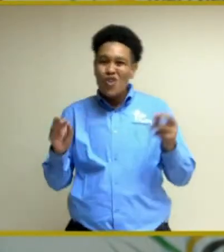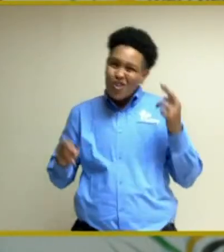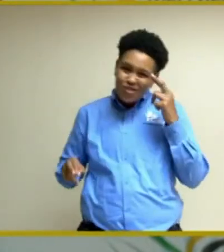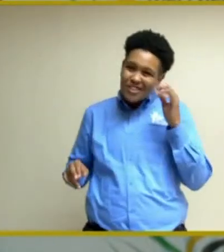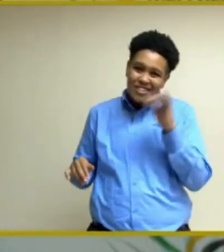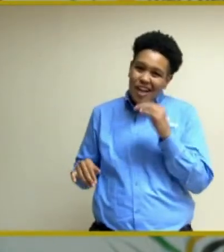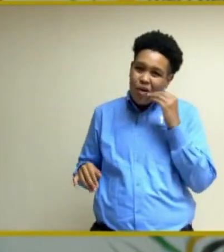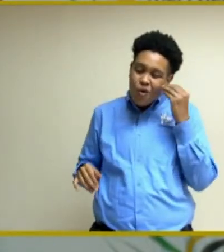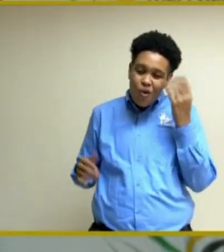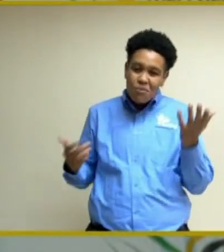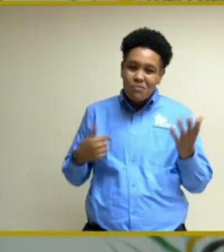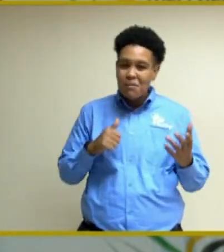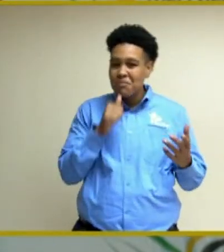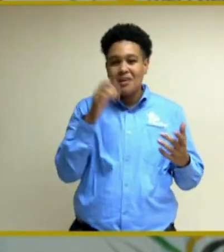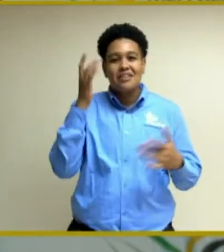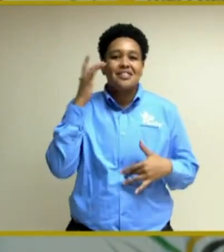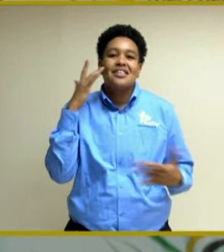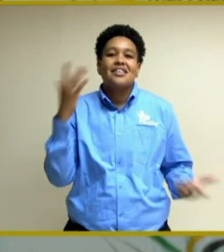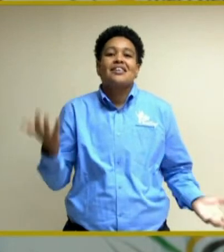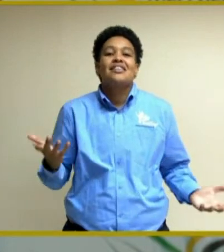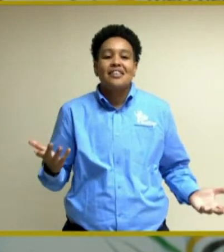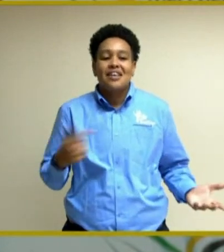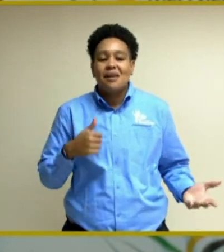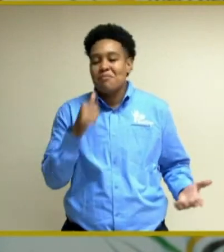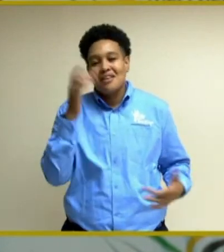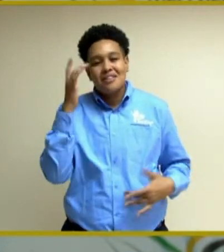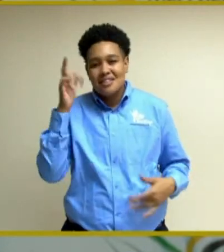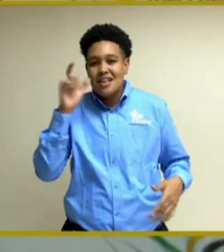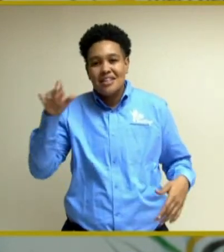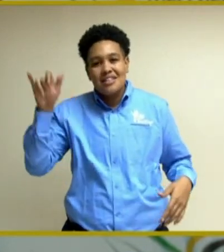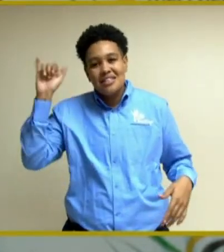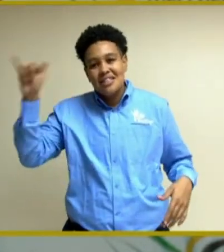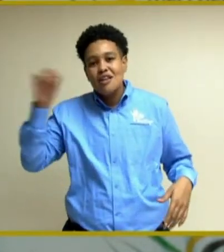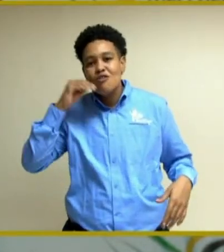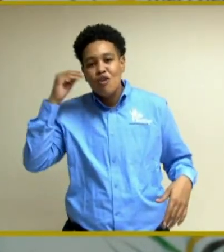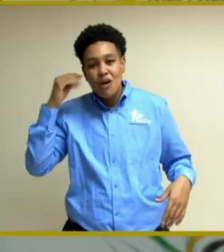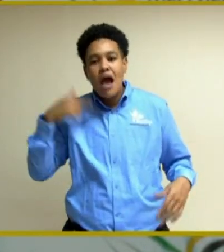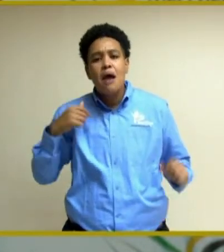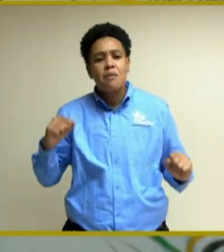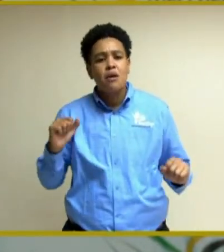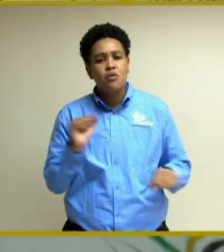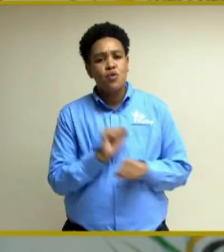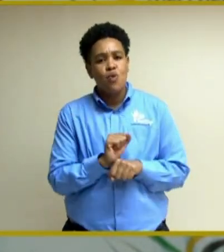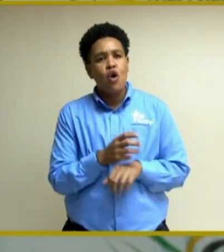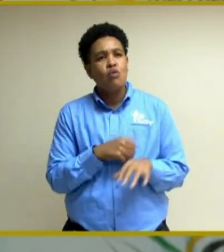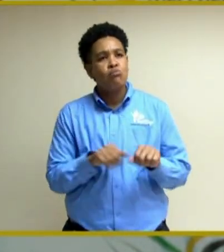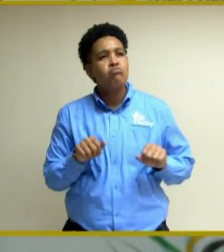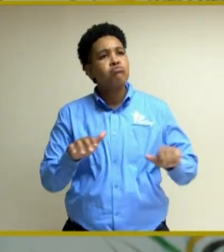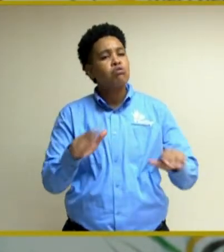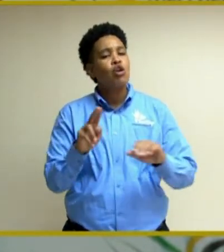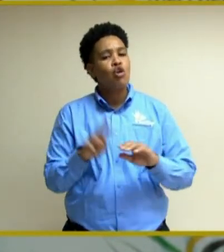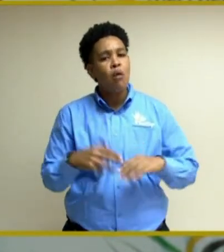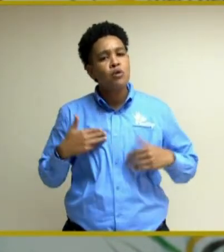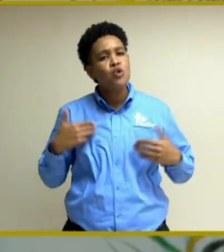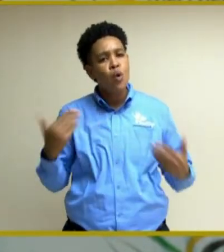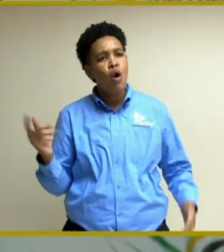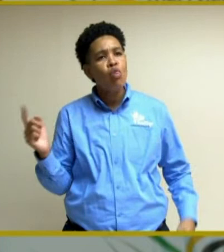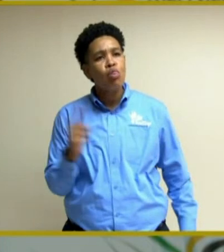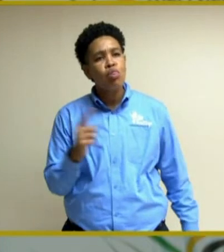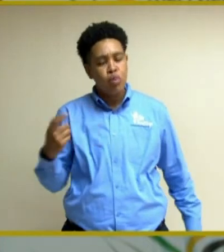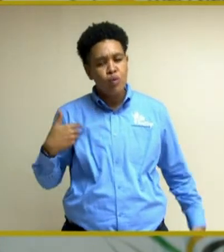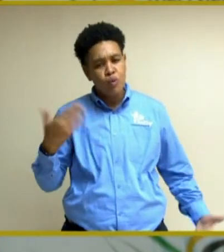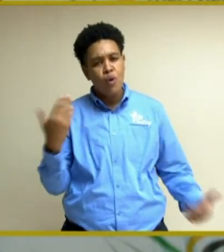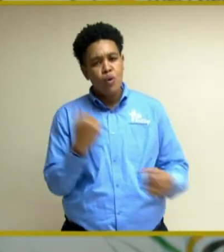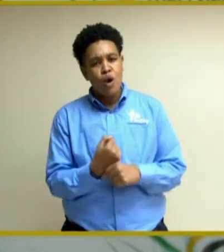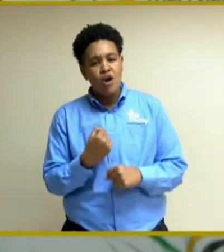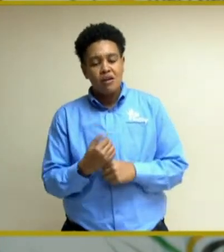stay home. I am not sick. Right. I'm not sick. And so I'm able to work and do my normal functions and go up and down as normal. All